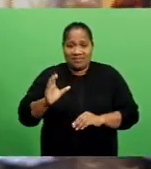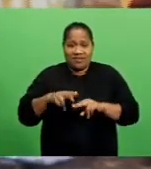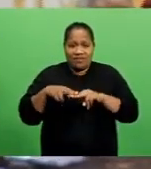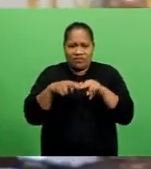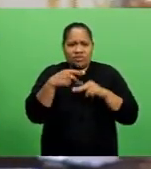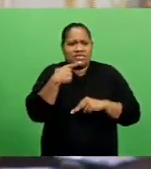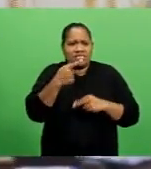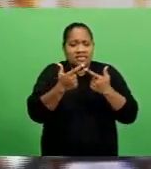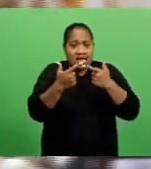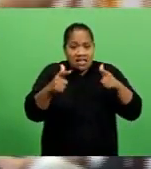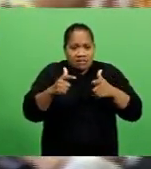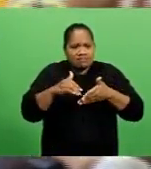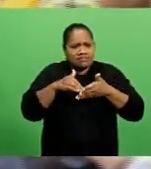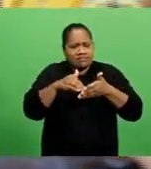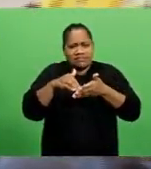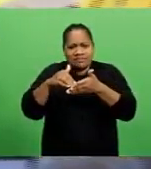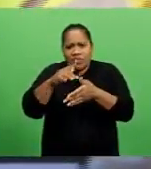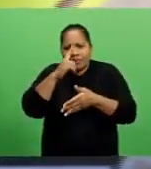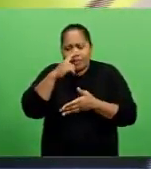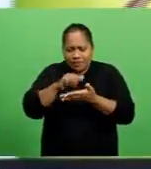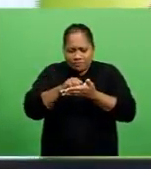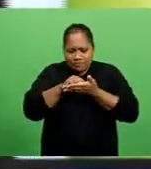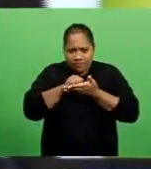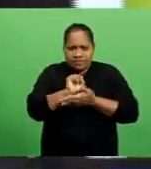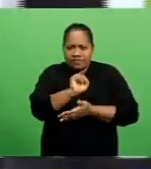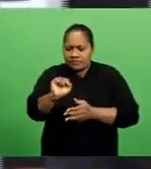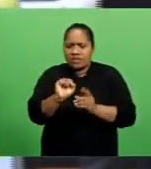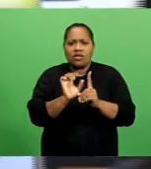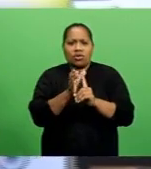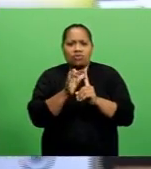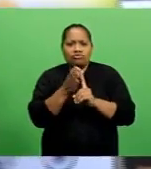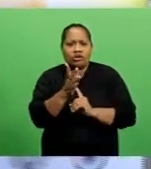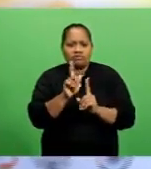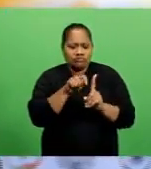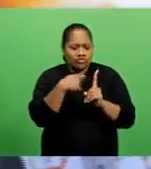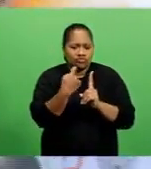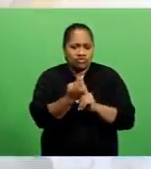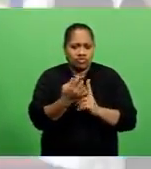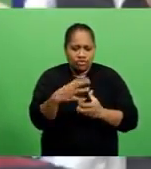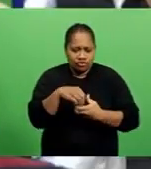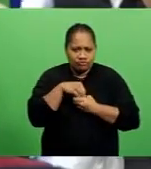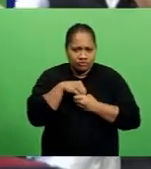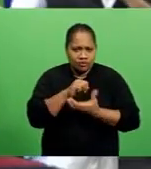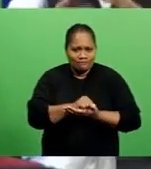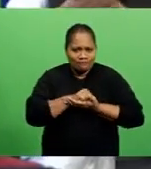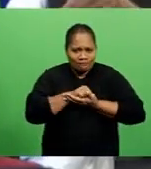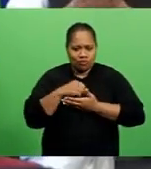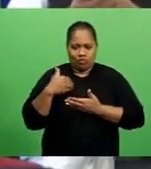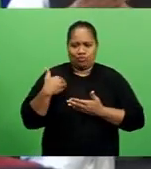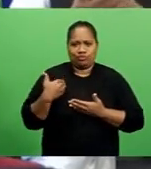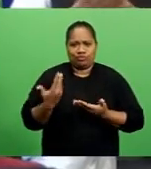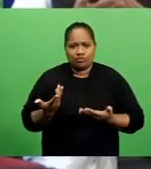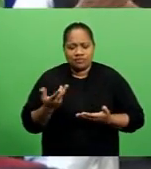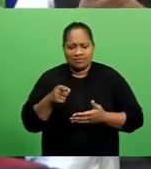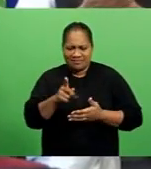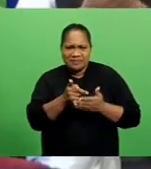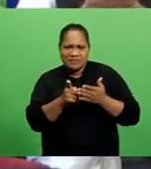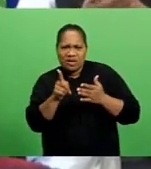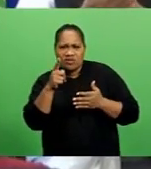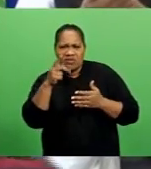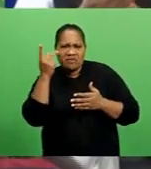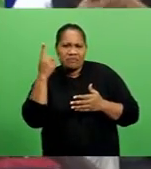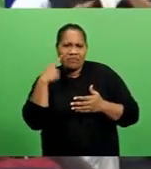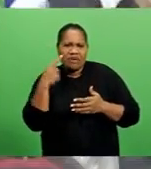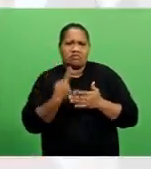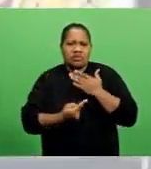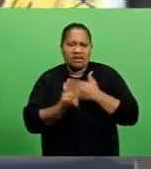language helps people to keep their culture and traditions alive. Sahu believes there is negligence on part of parents who don't encourage their